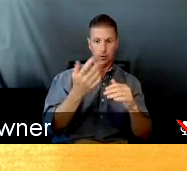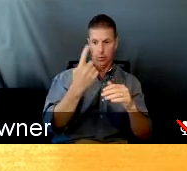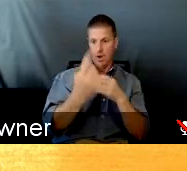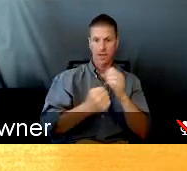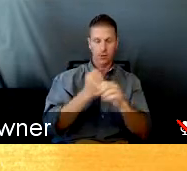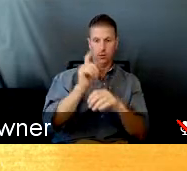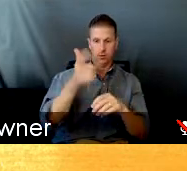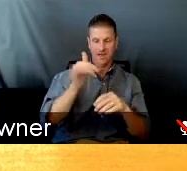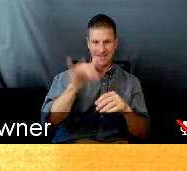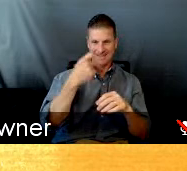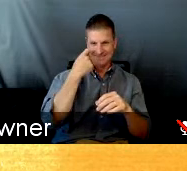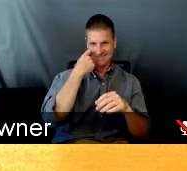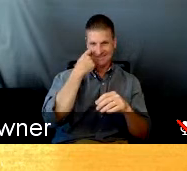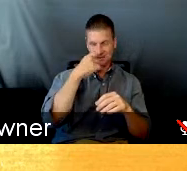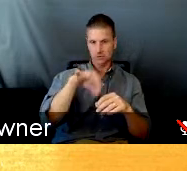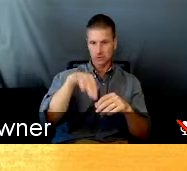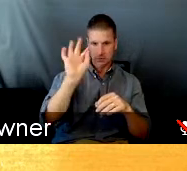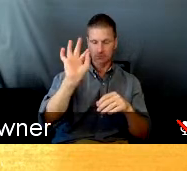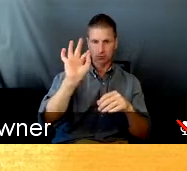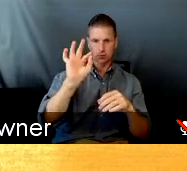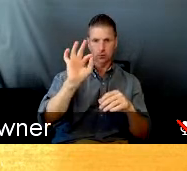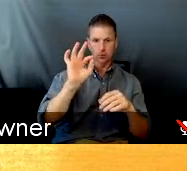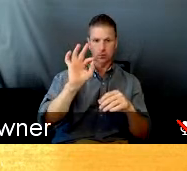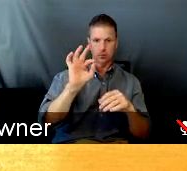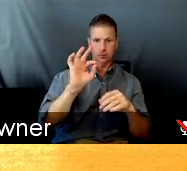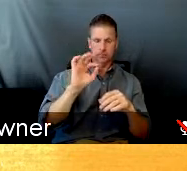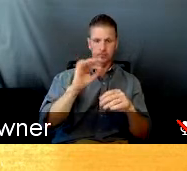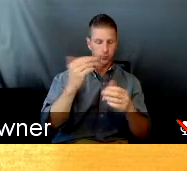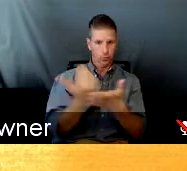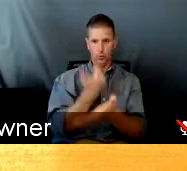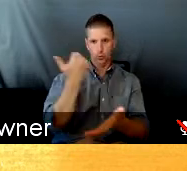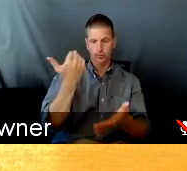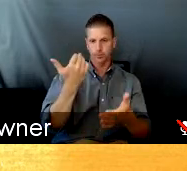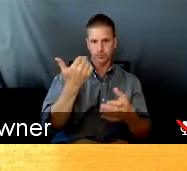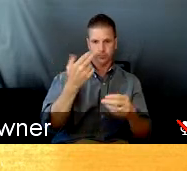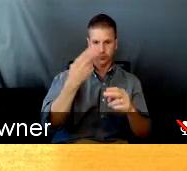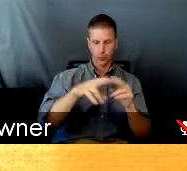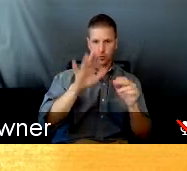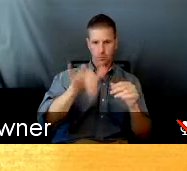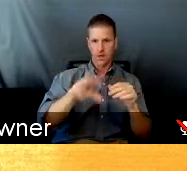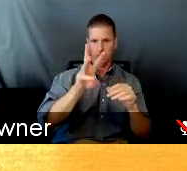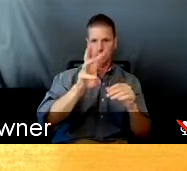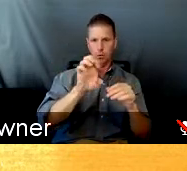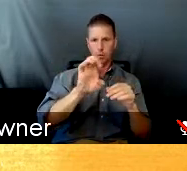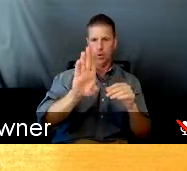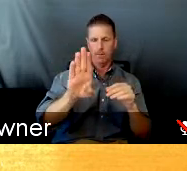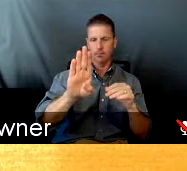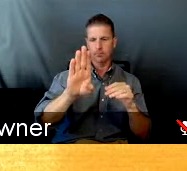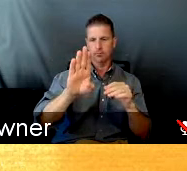newly discovered just in a very short amount of time by the Webb Space Telescope.